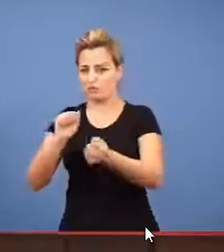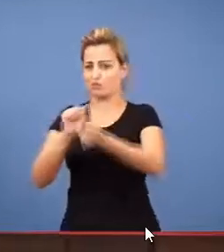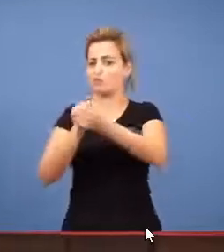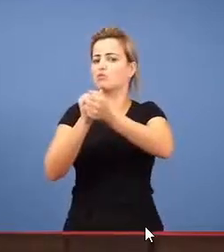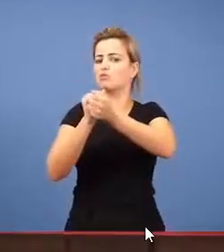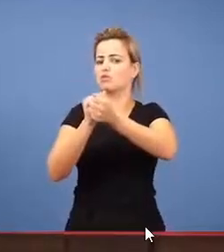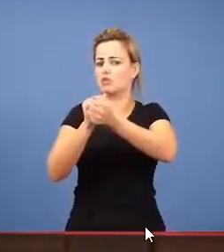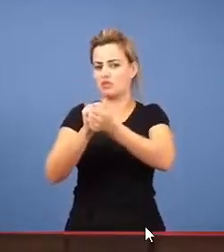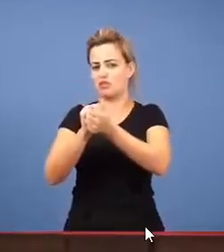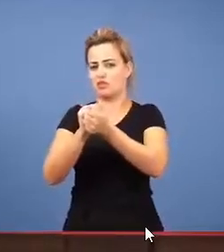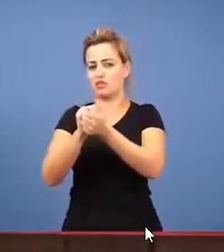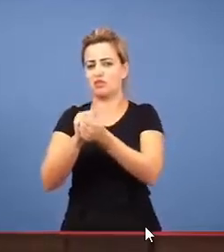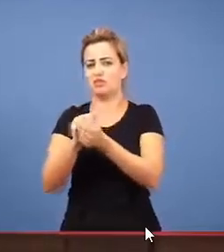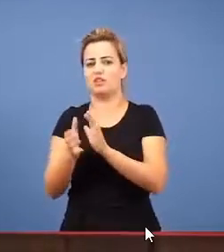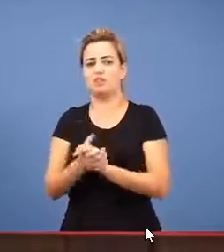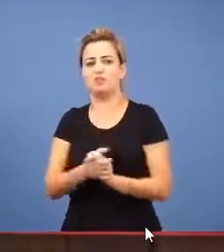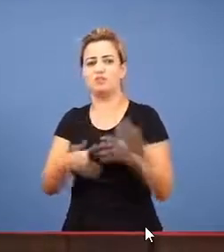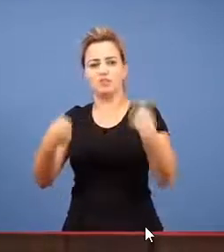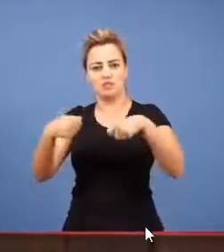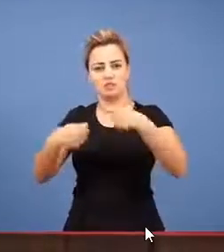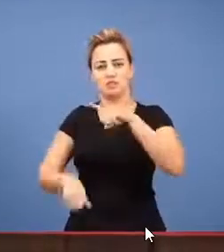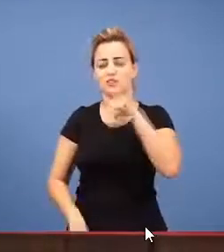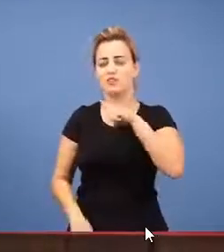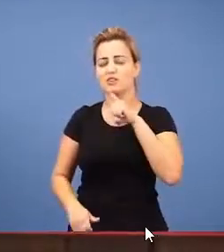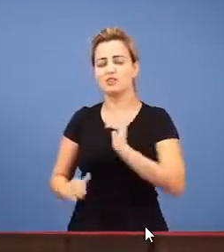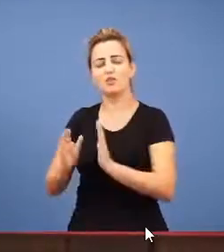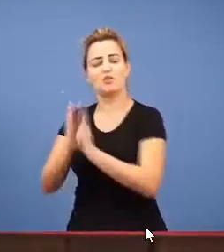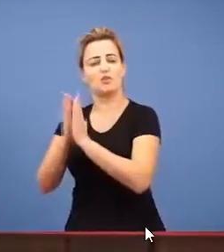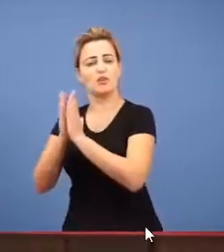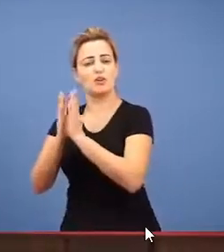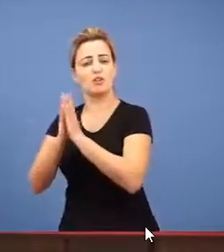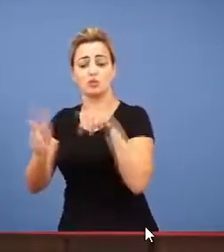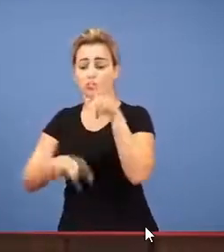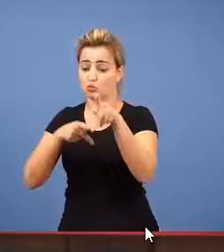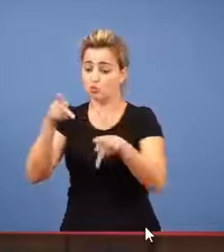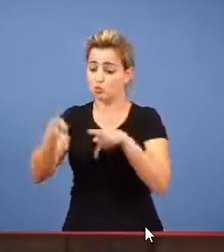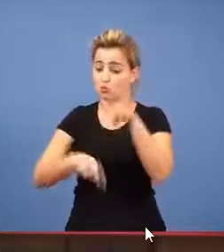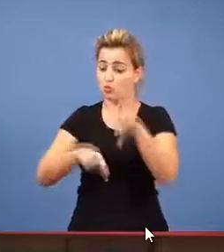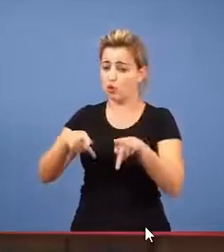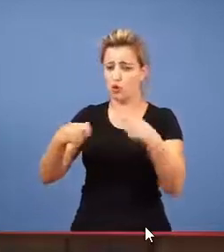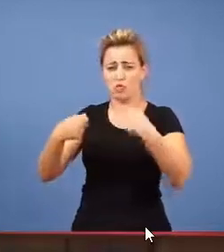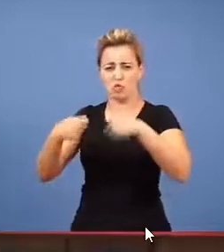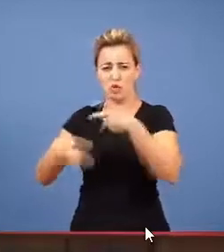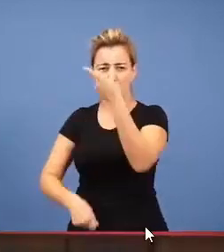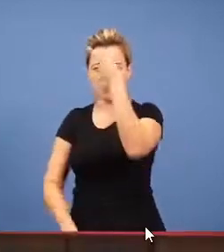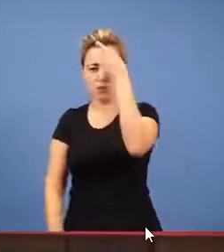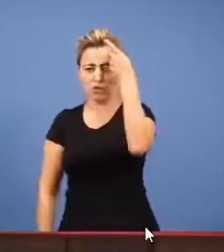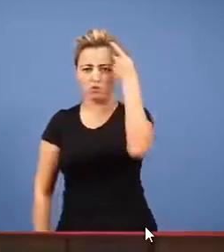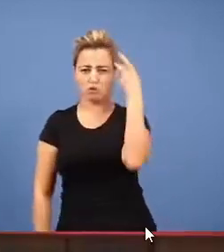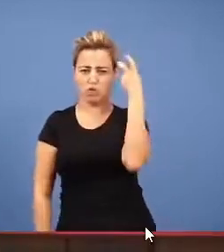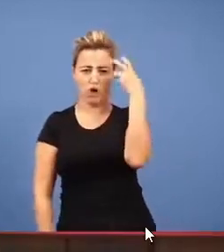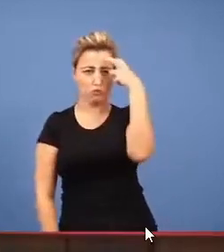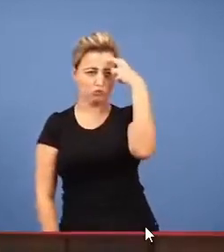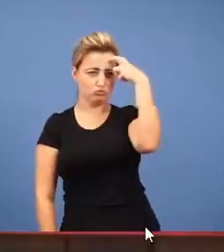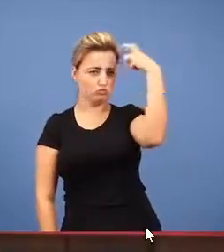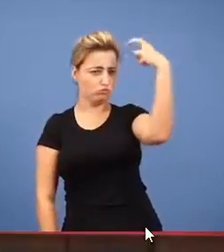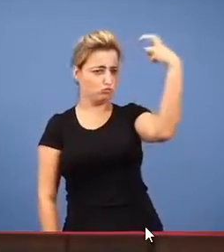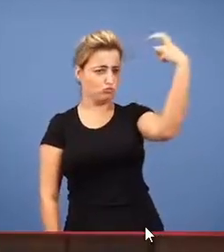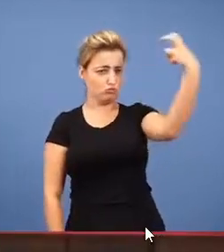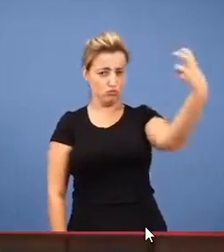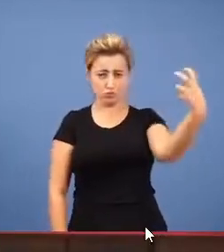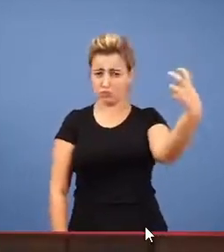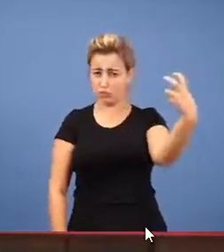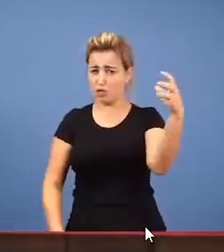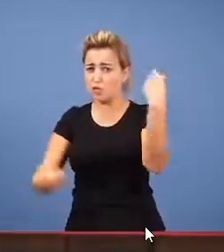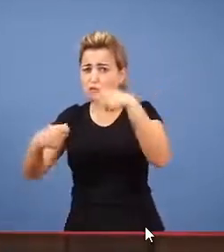home, outside. My brother, if there is no prayer of the people of God, there's no doctor,